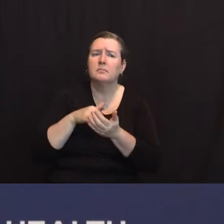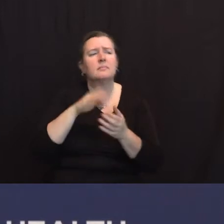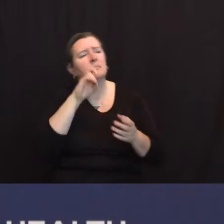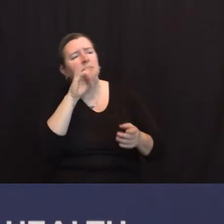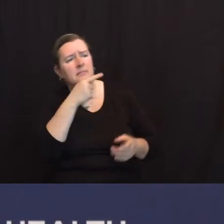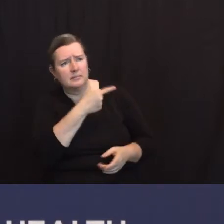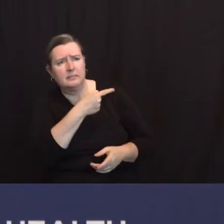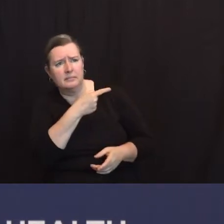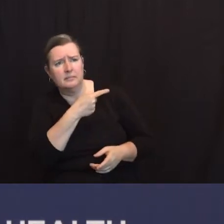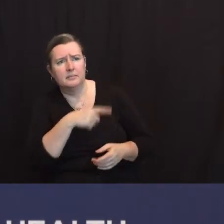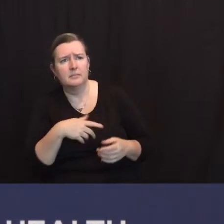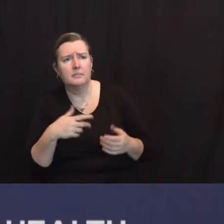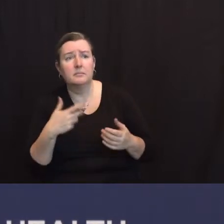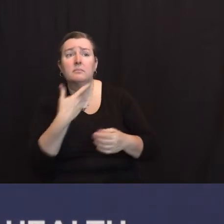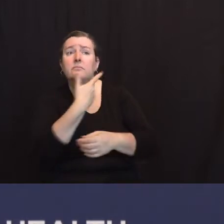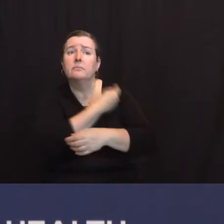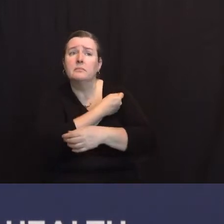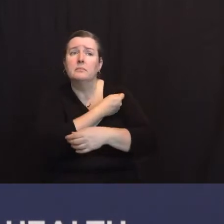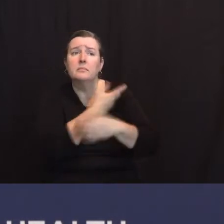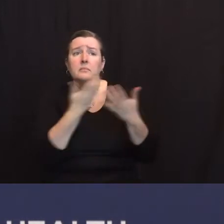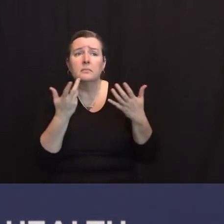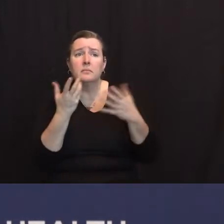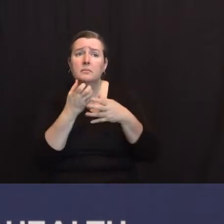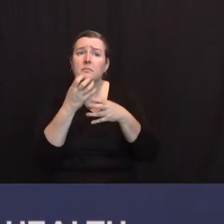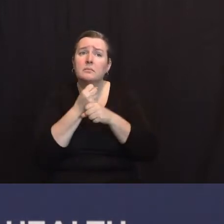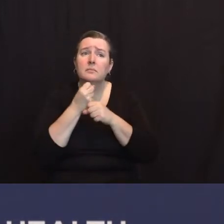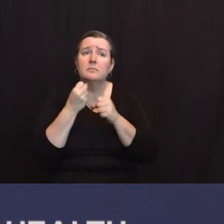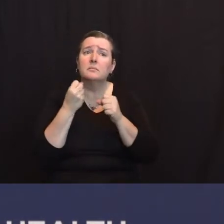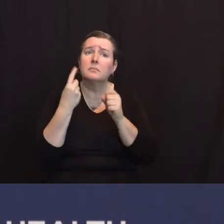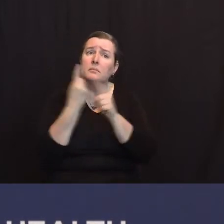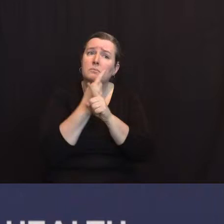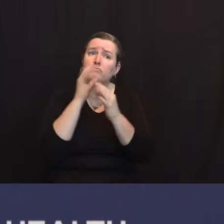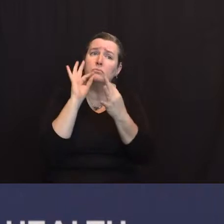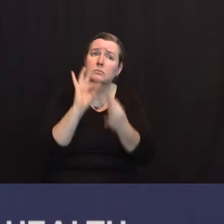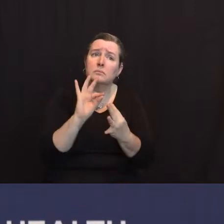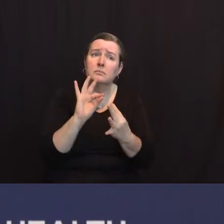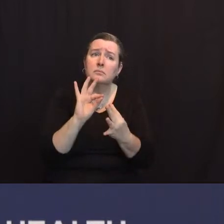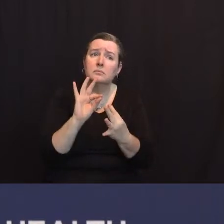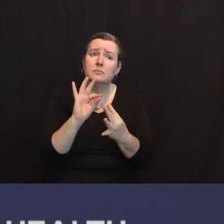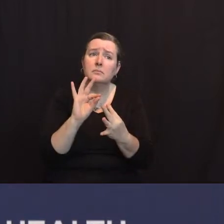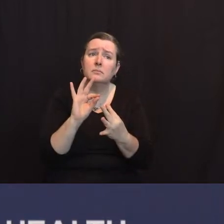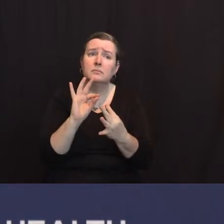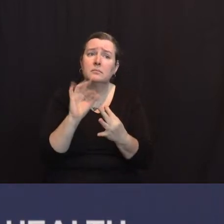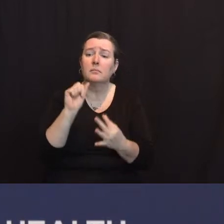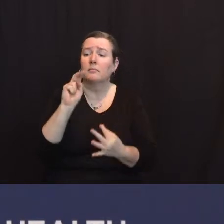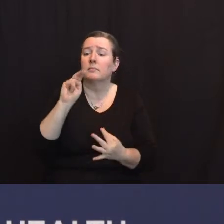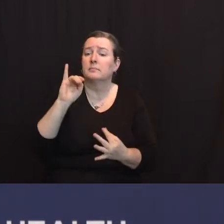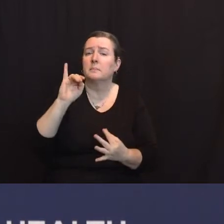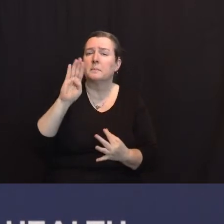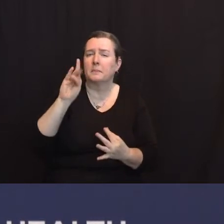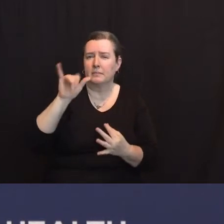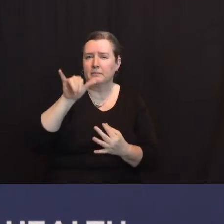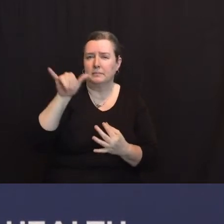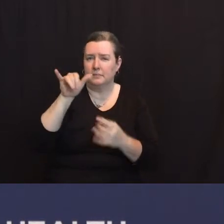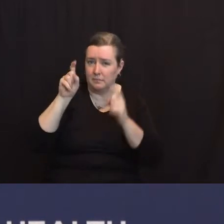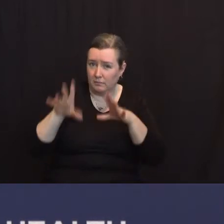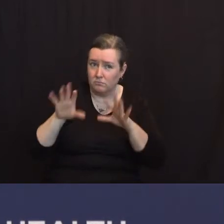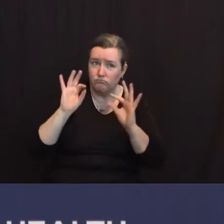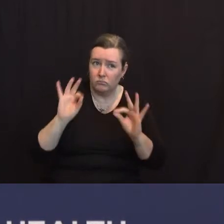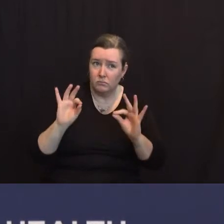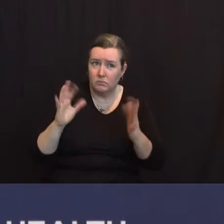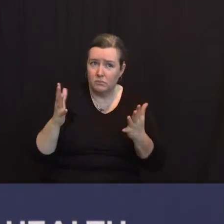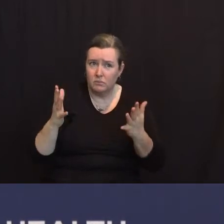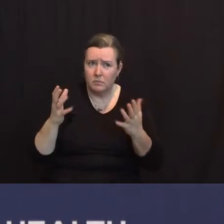accurate antibody test? There appears to be conflicting information about this. It may have to do with what kind of an antibody test you